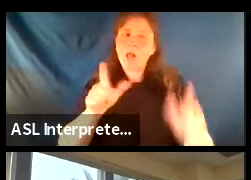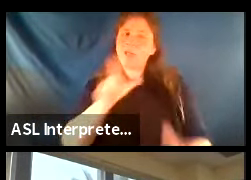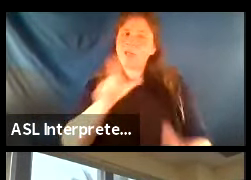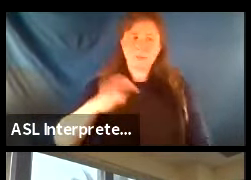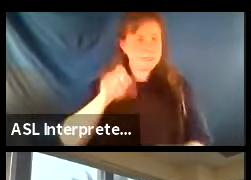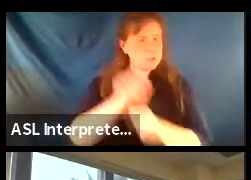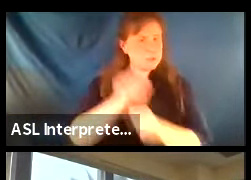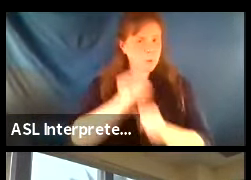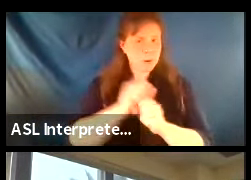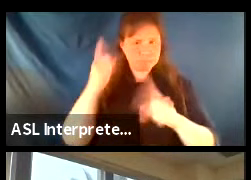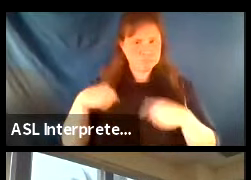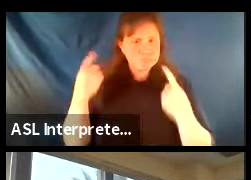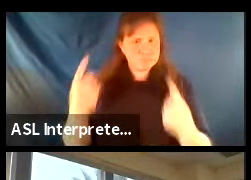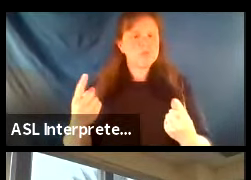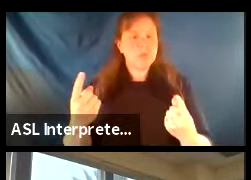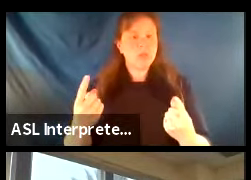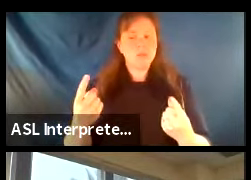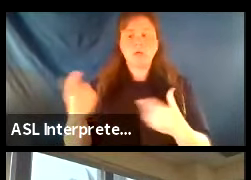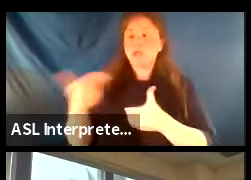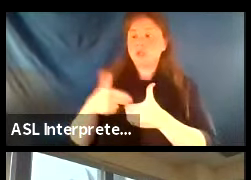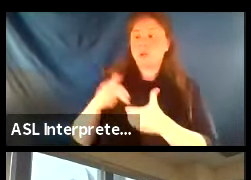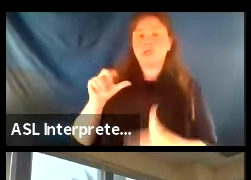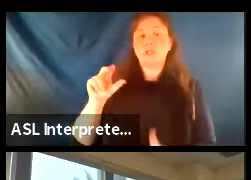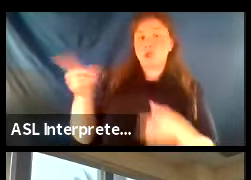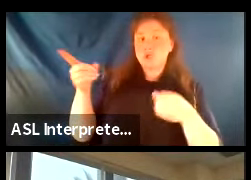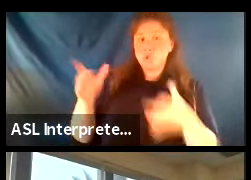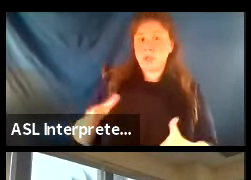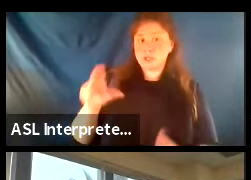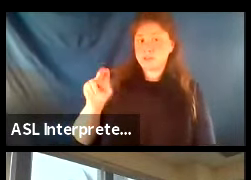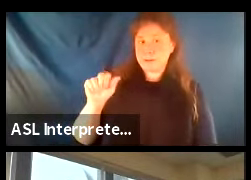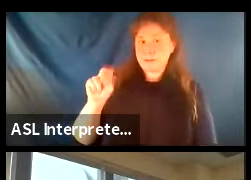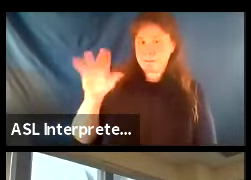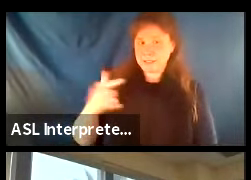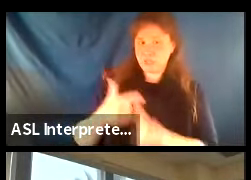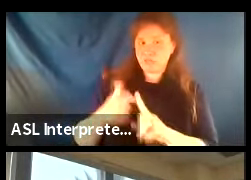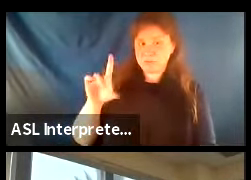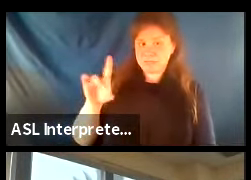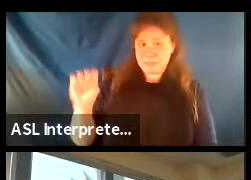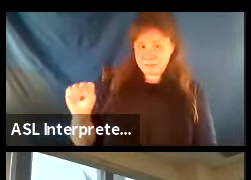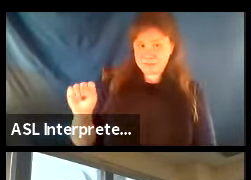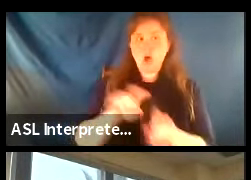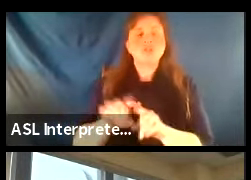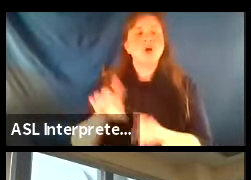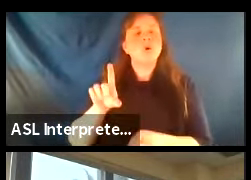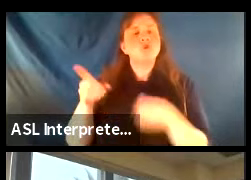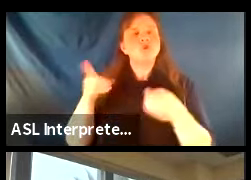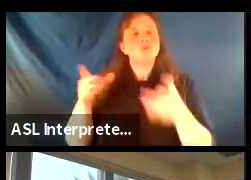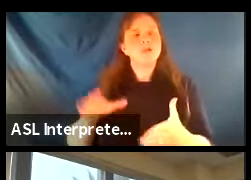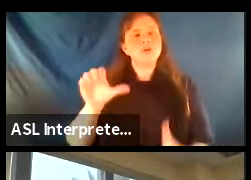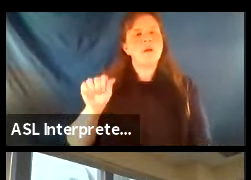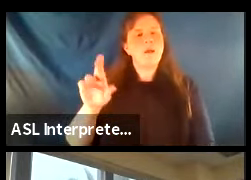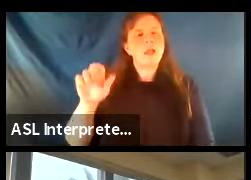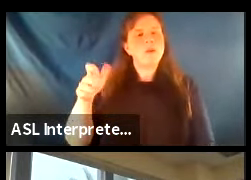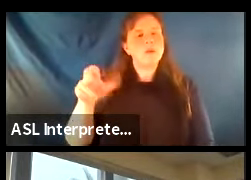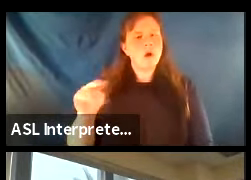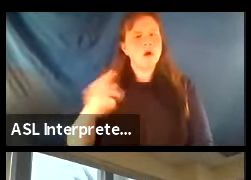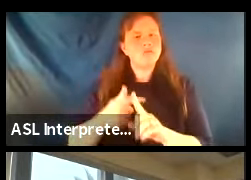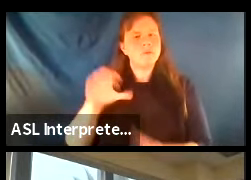up. I'll be joined by Director Nancy Bargeman from DDS and Director Aragon from CDPH in supporting